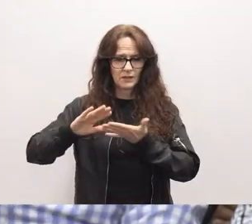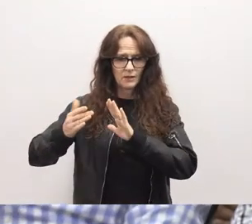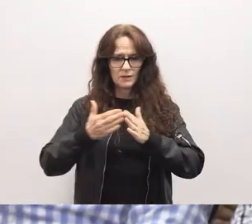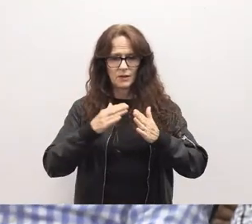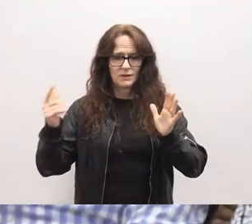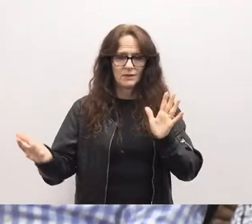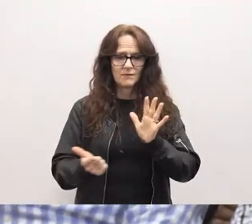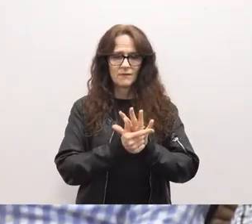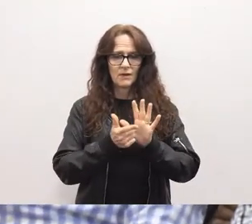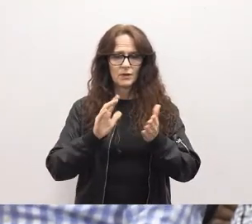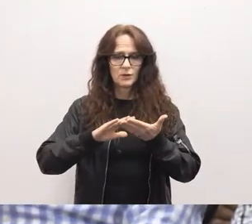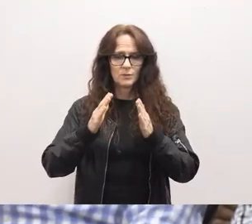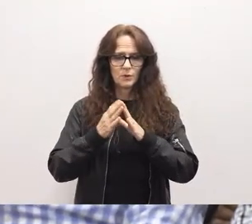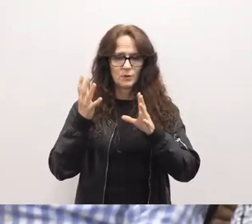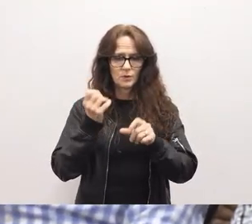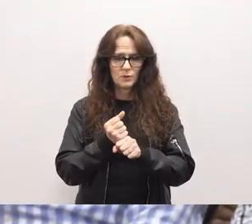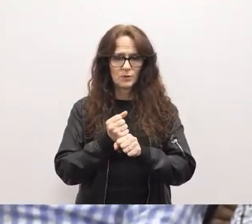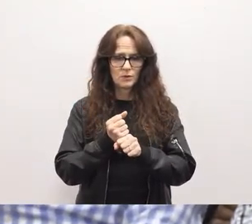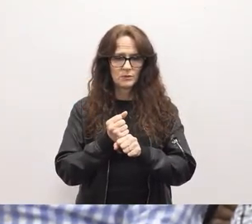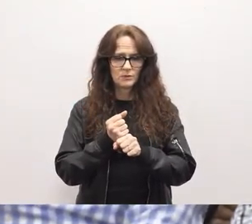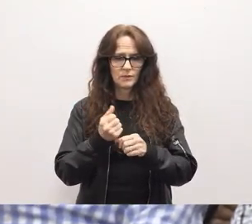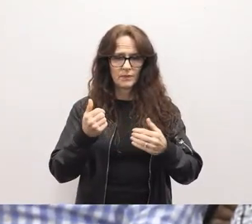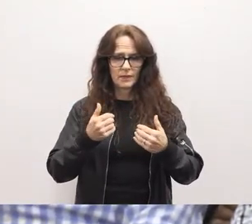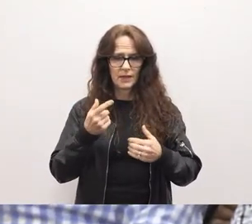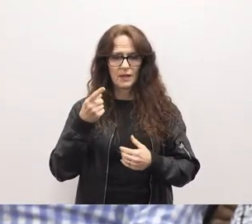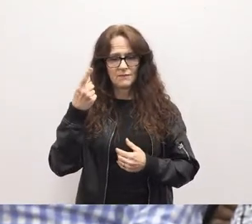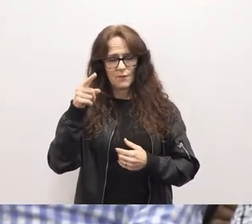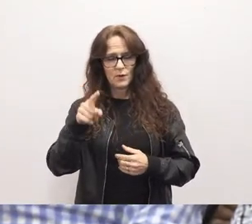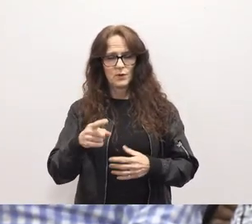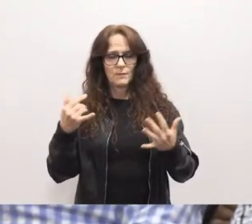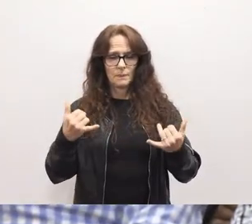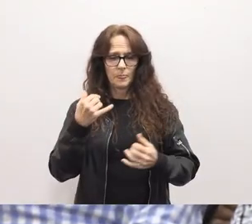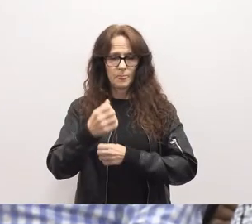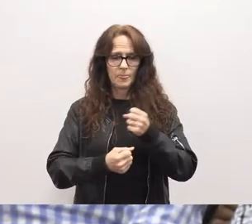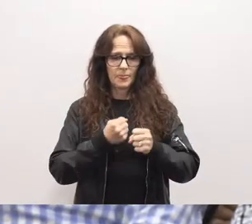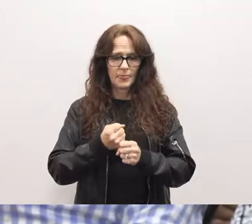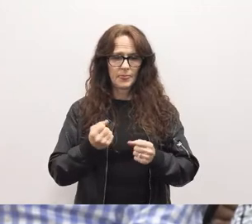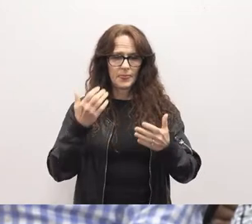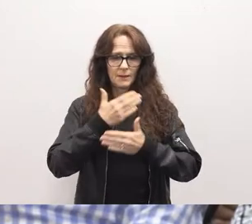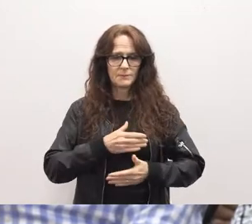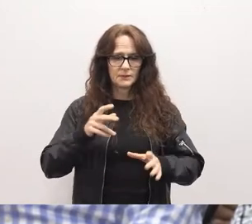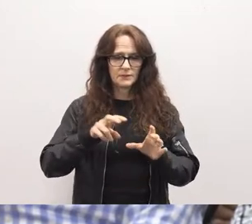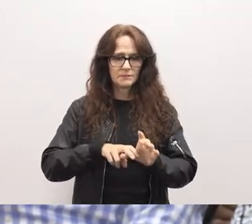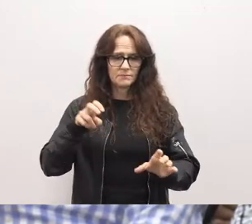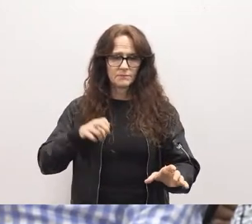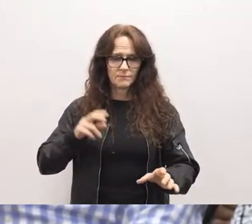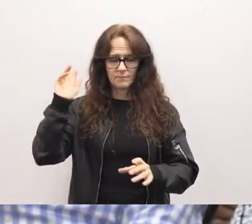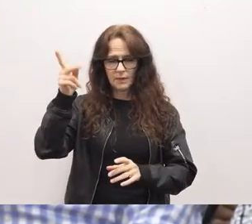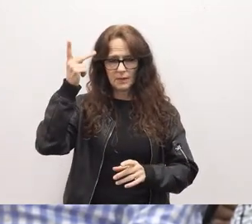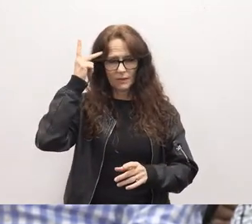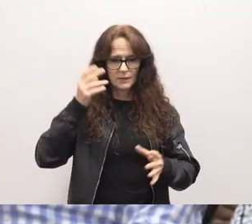violated community trust that was held for you. This year, please stay out of the politics.